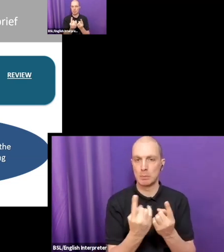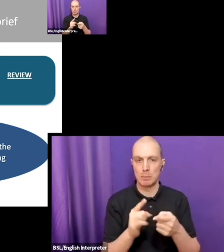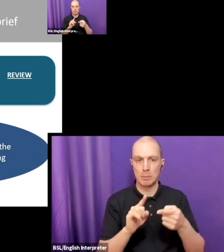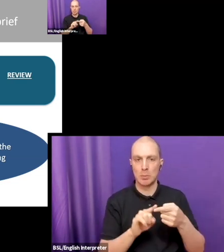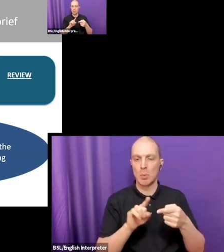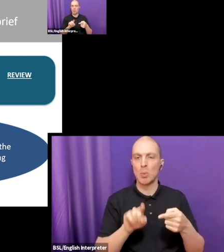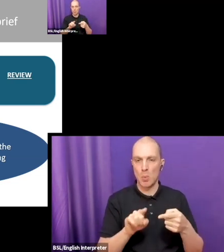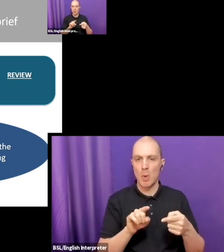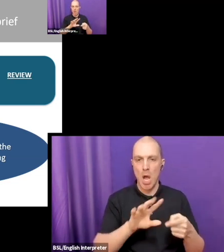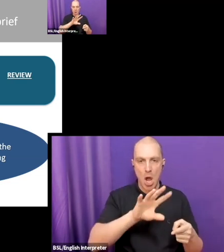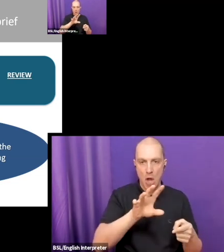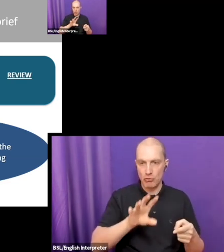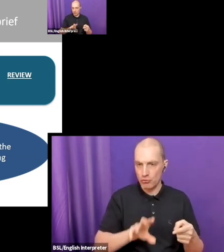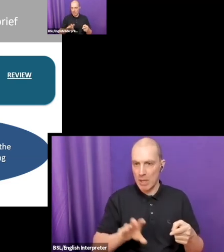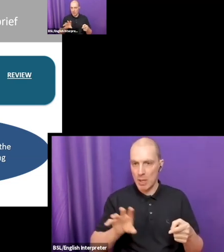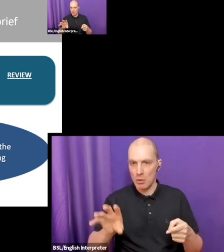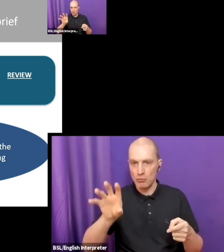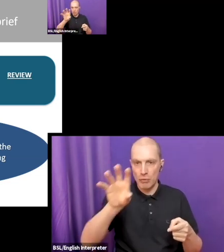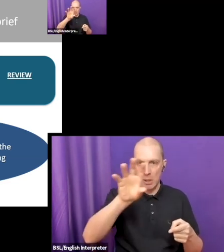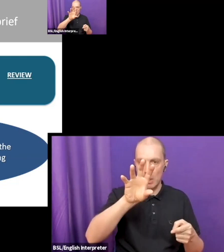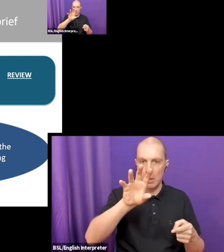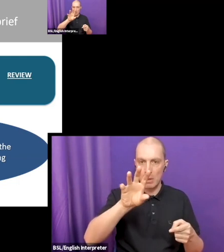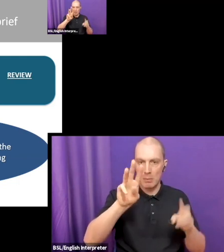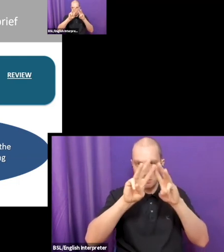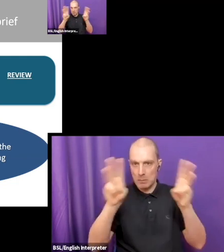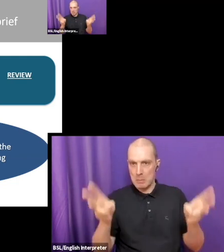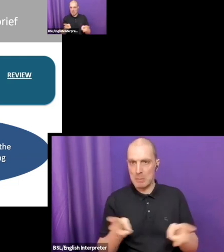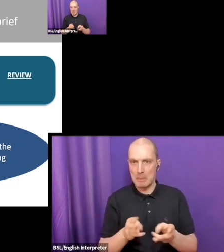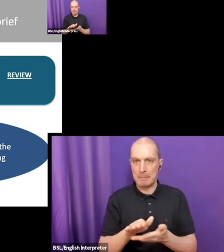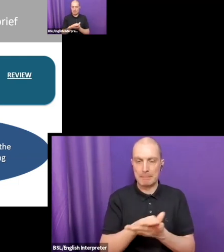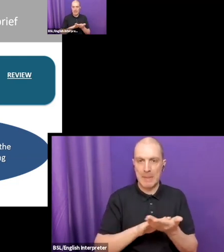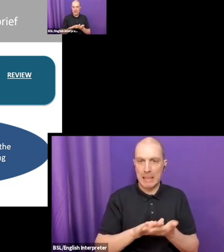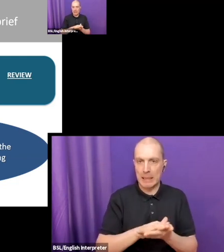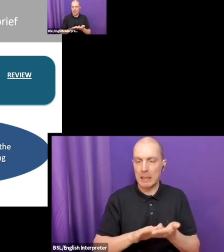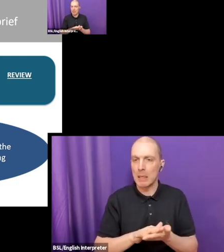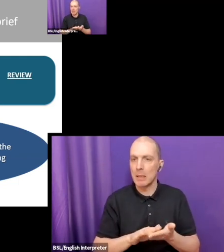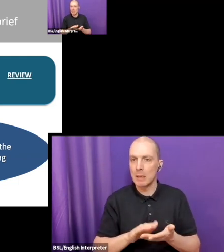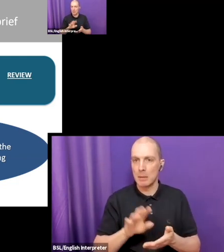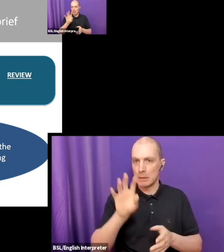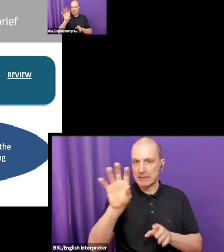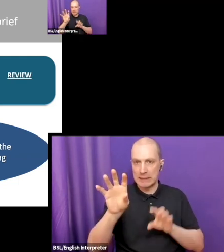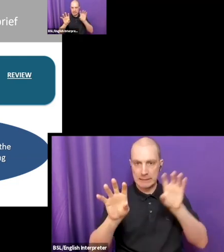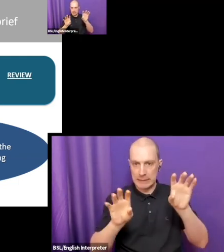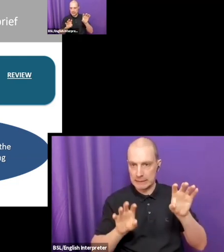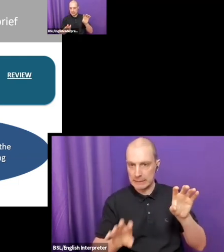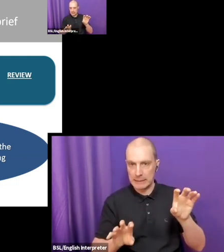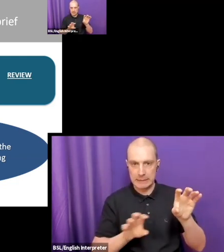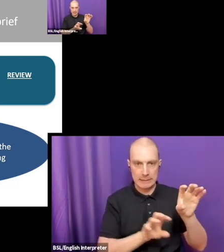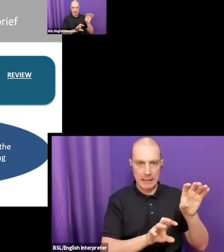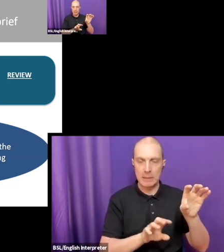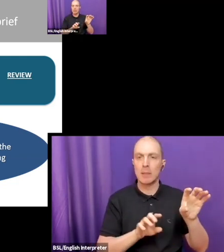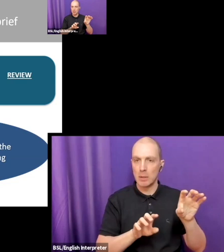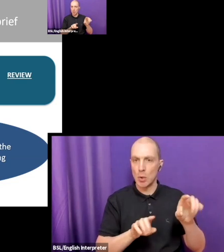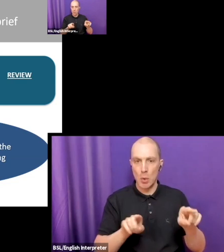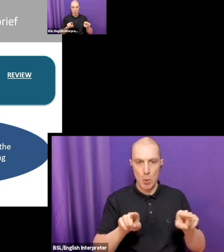geographical universality. That means that through this mechanism, all the states are put to the same level.